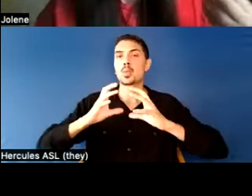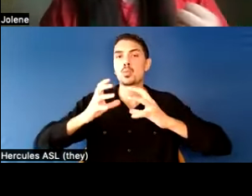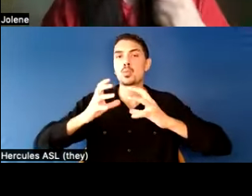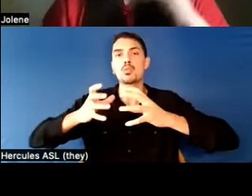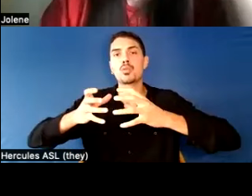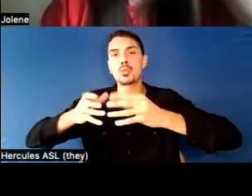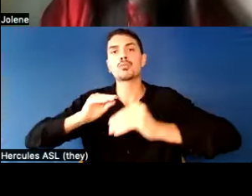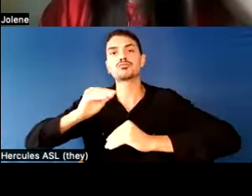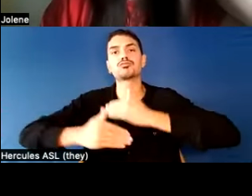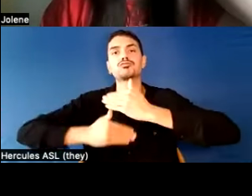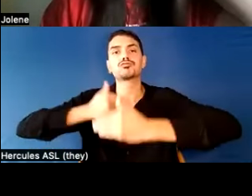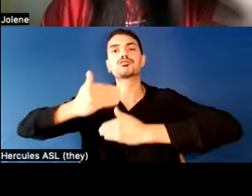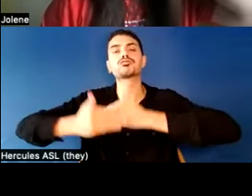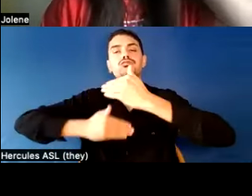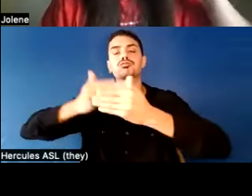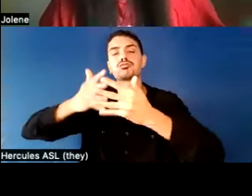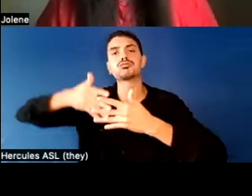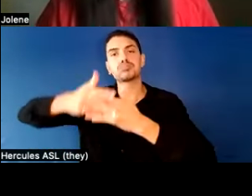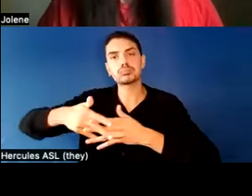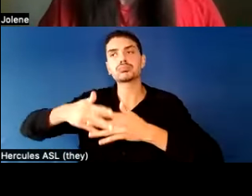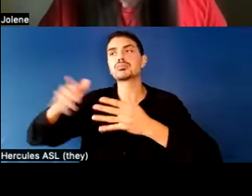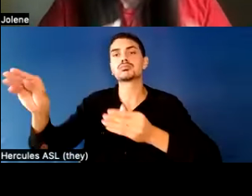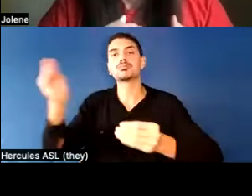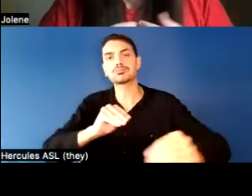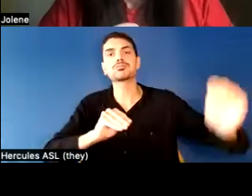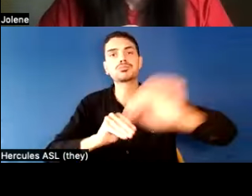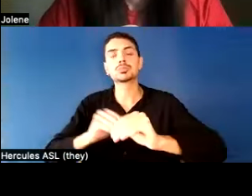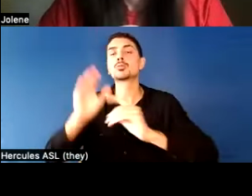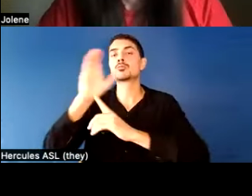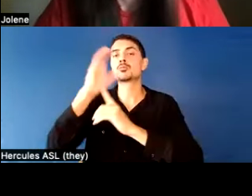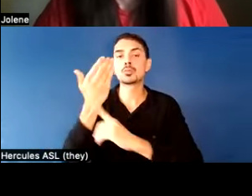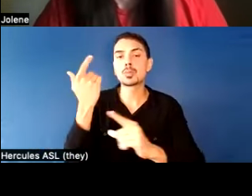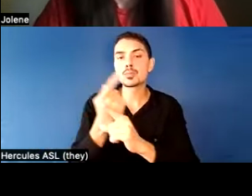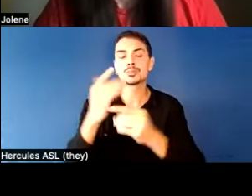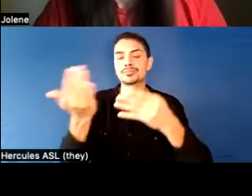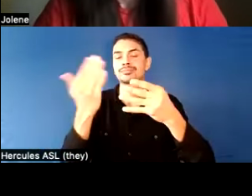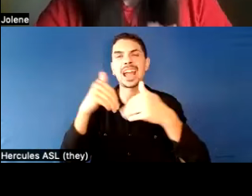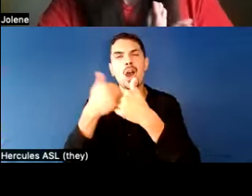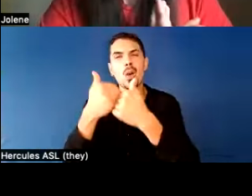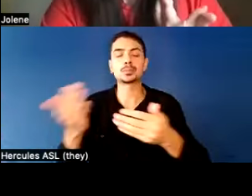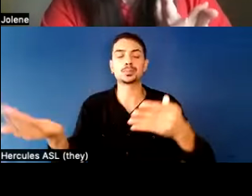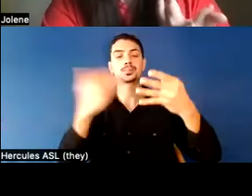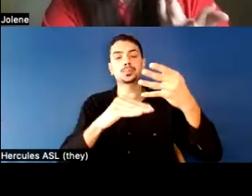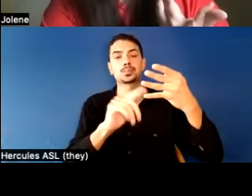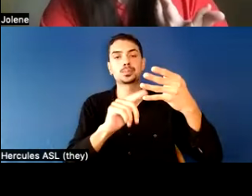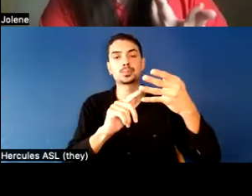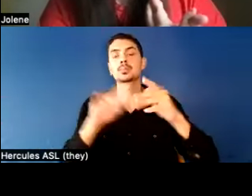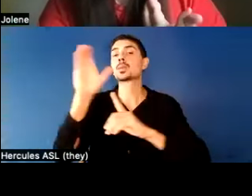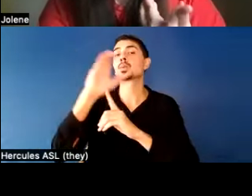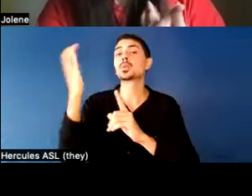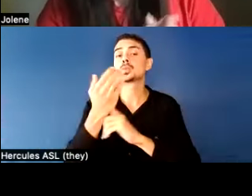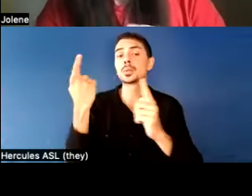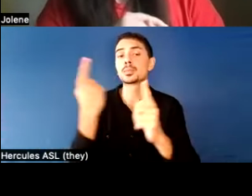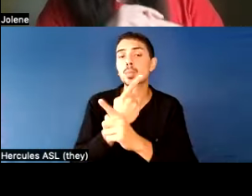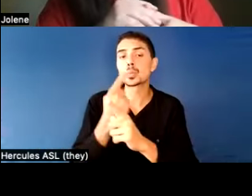embedded? And also, culturally appropriate and culturally driven. What does that look like really in tribal SARTs, where I